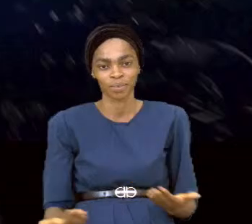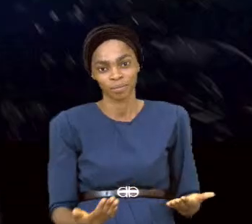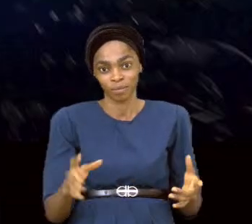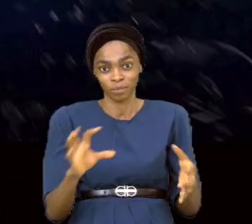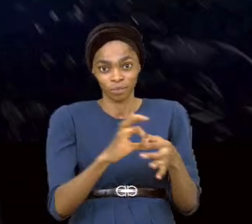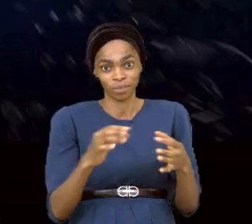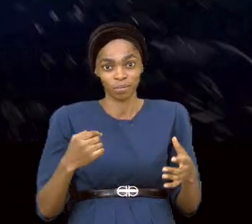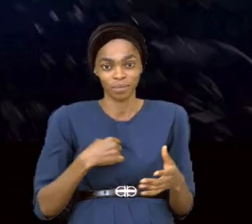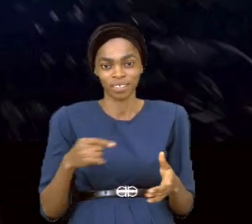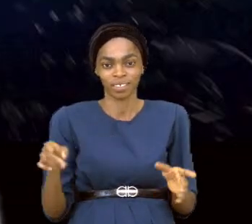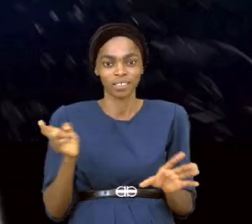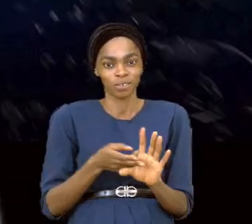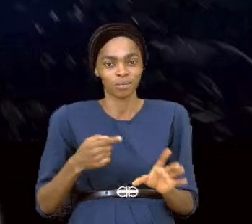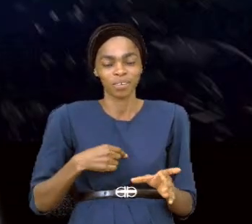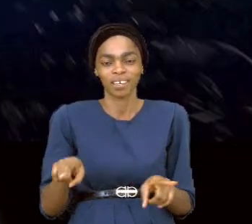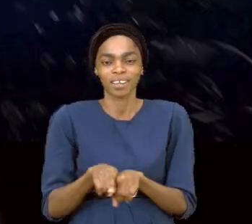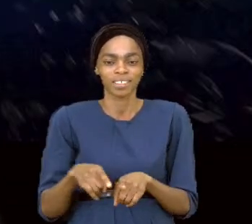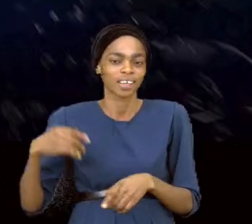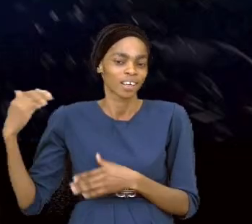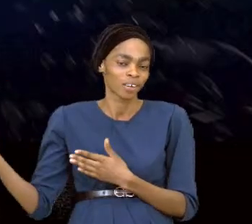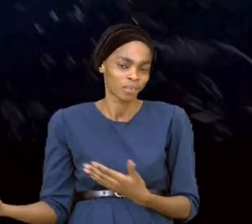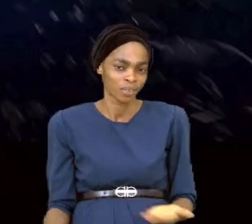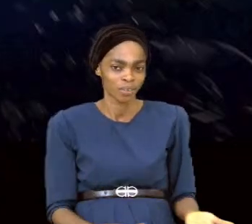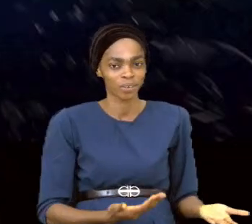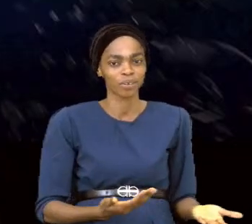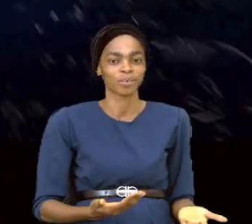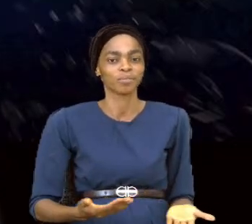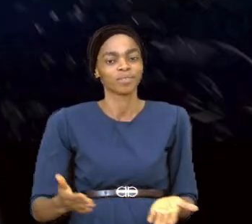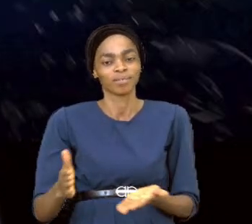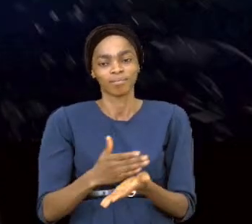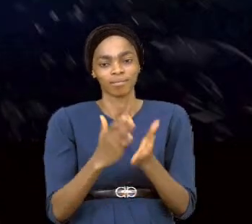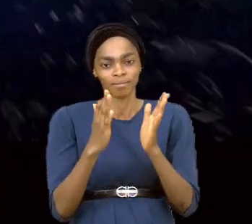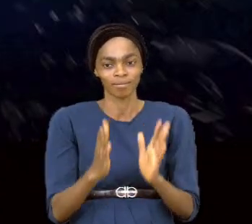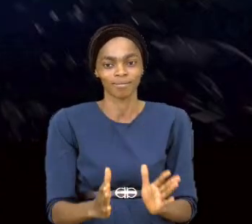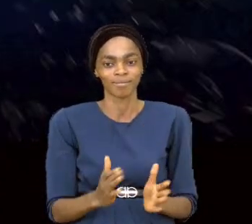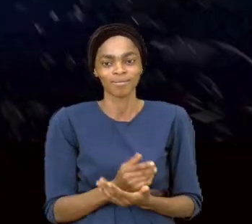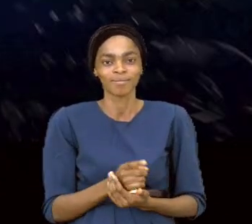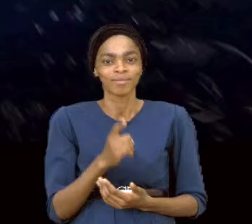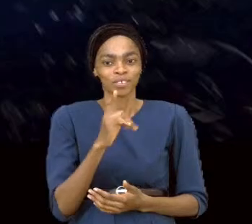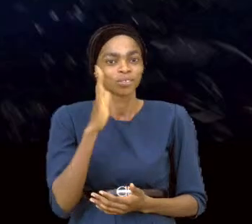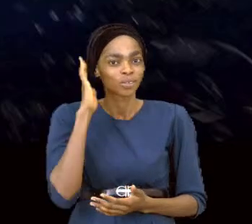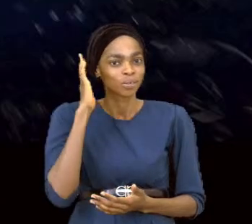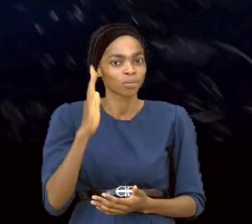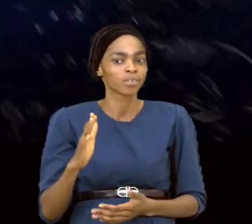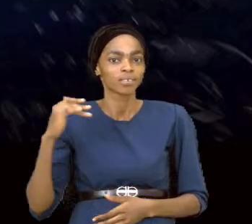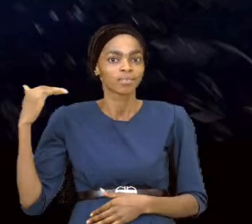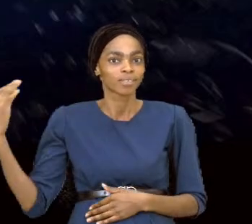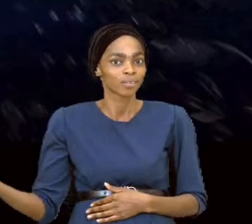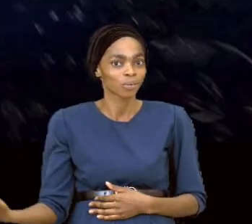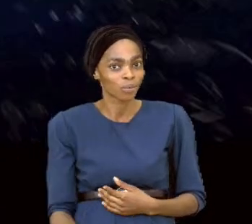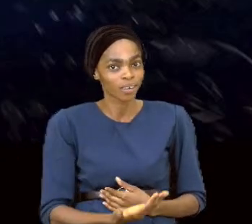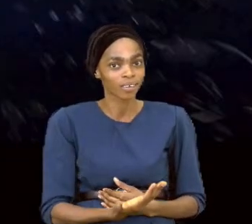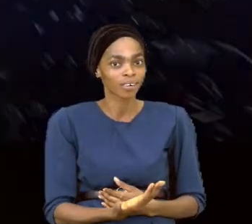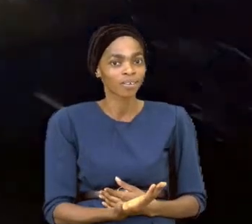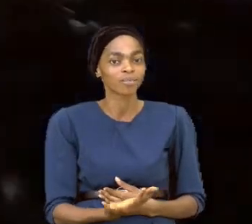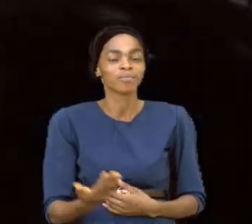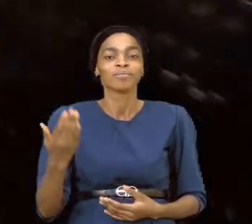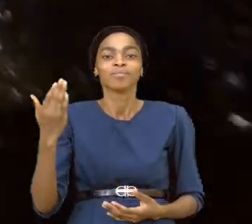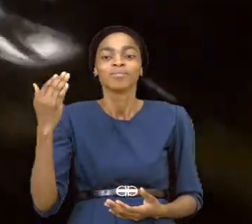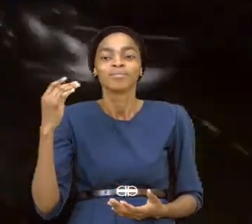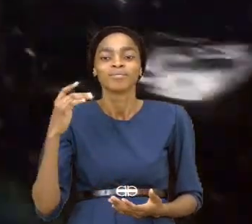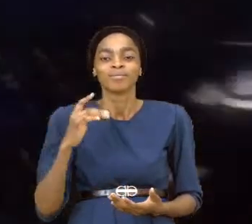Andi to lead us in the songs of deliverance. You will sing songs of deliverance yourself. Praise the